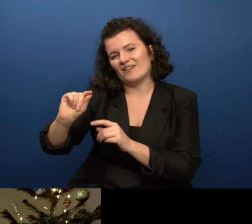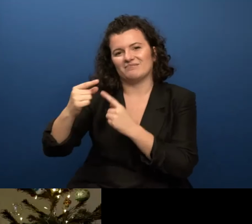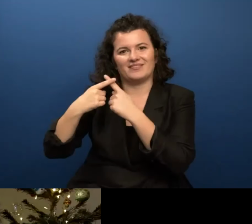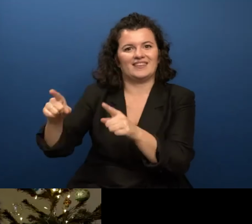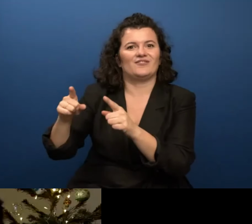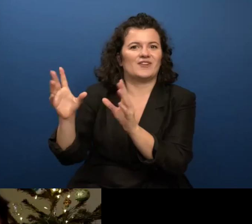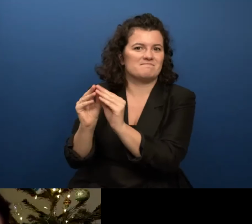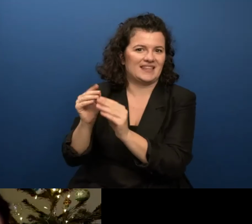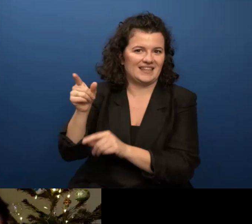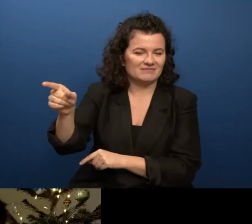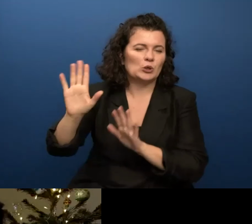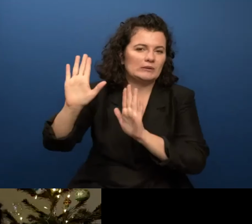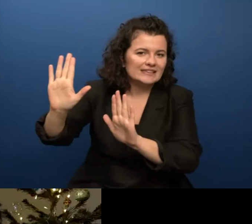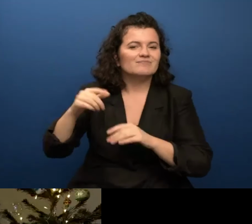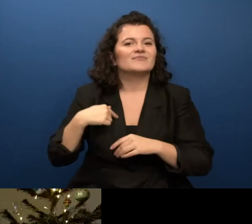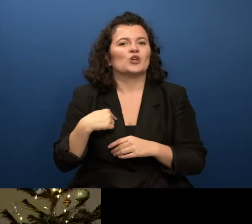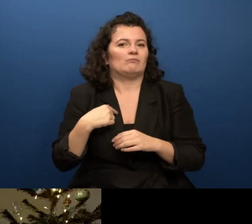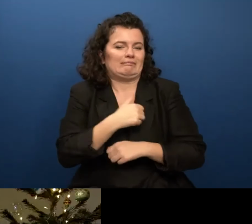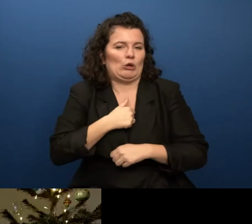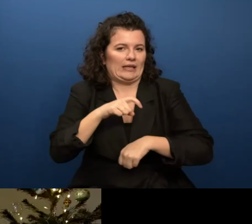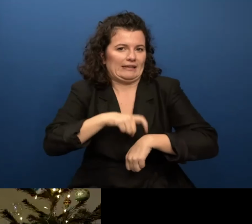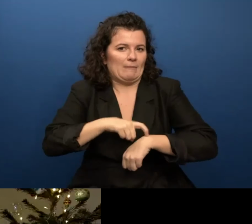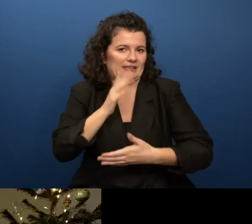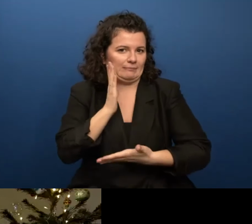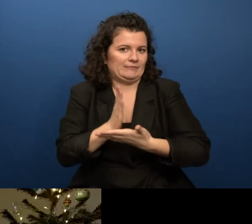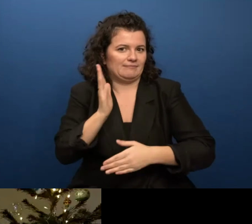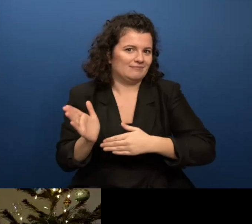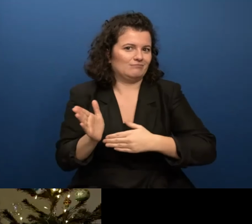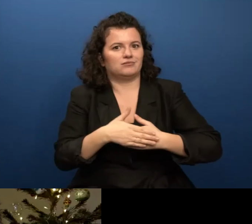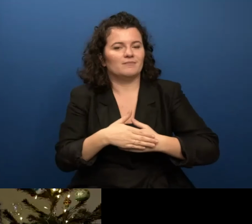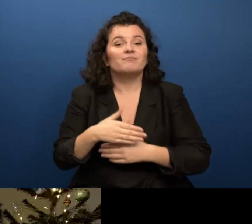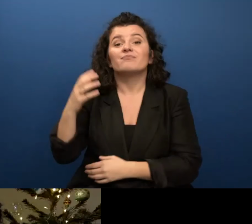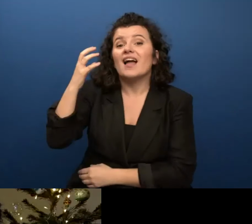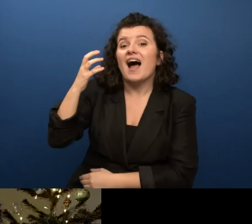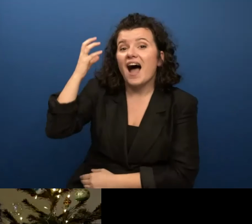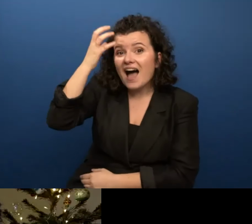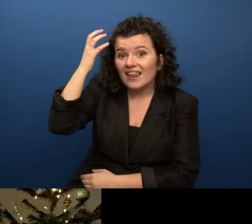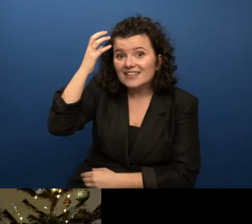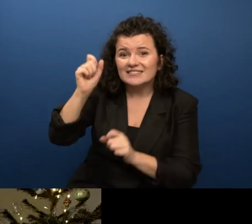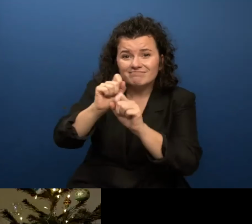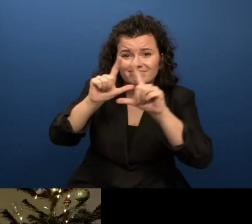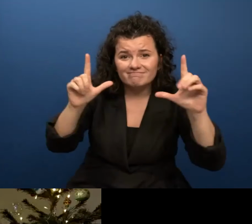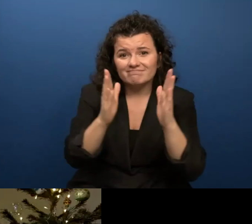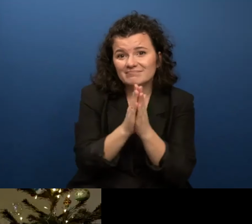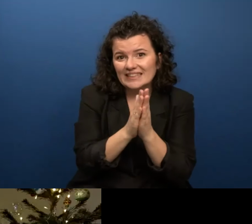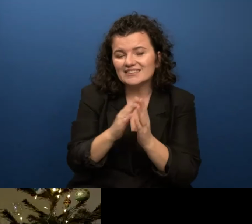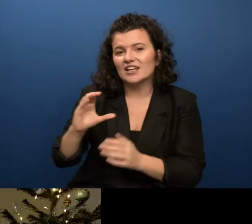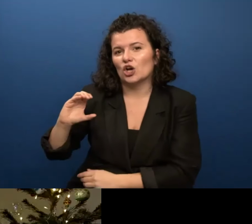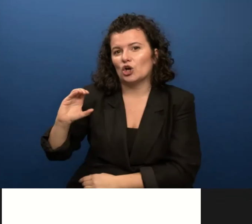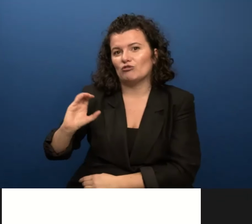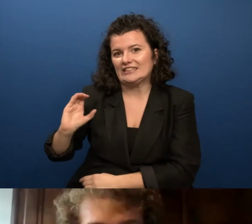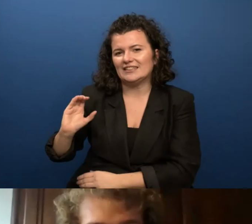kinds of things. So if I could invite Alex and Christine back onto screen, and just to say a kind of